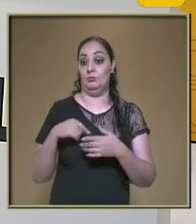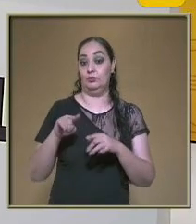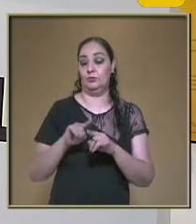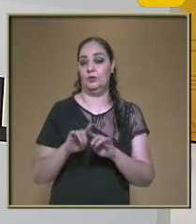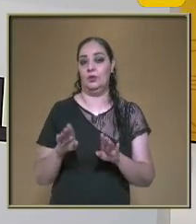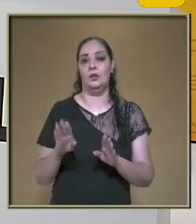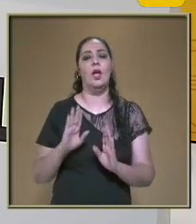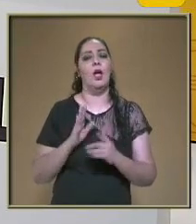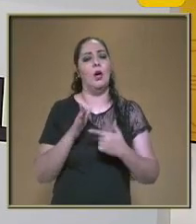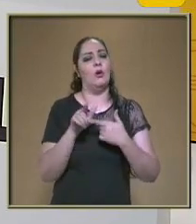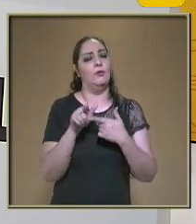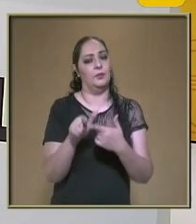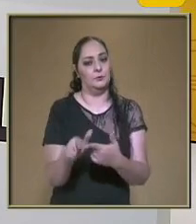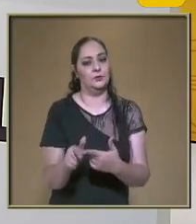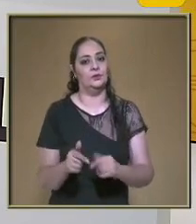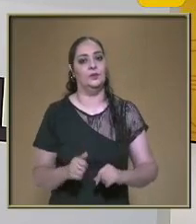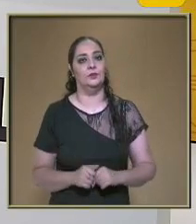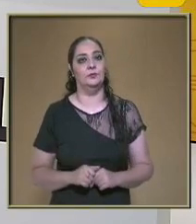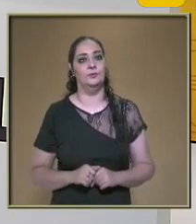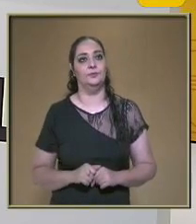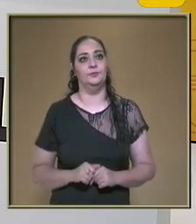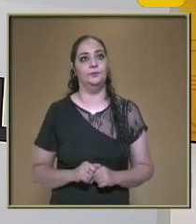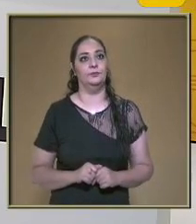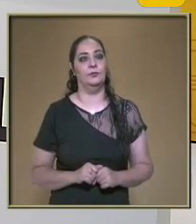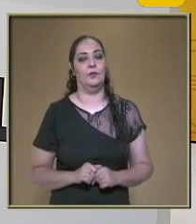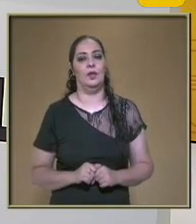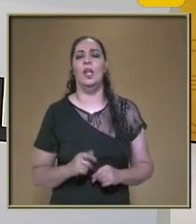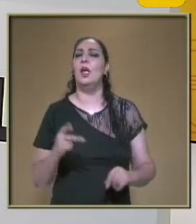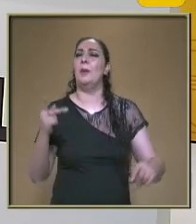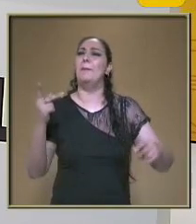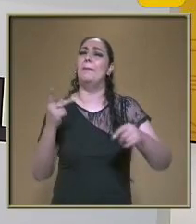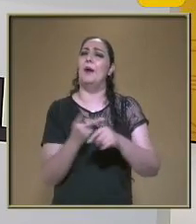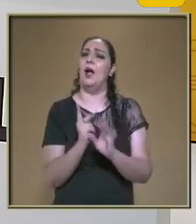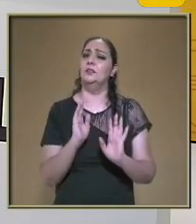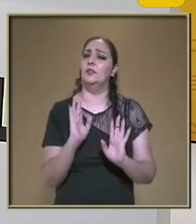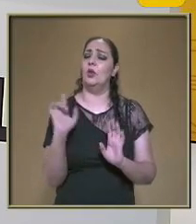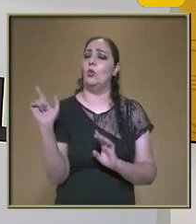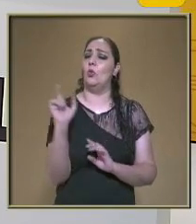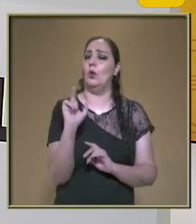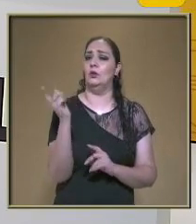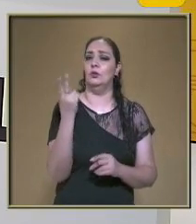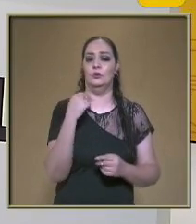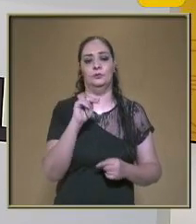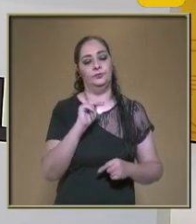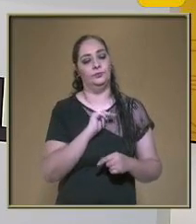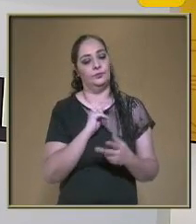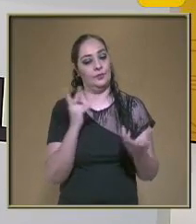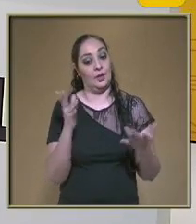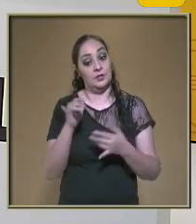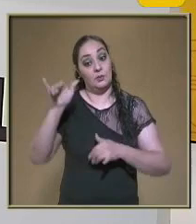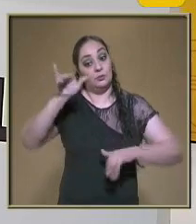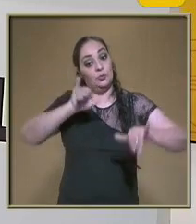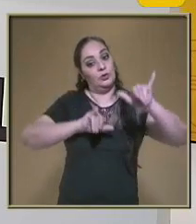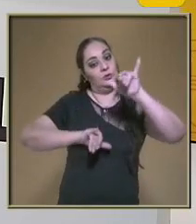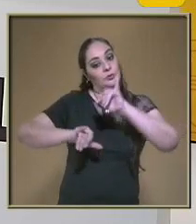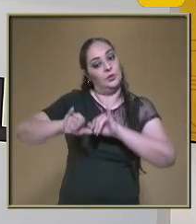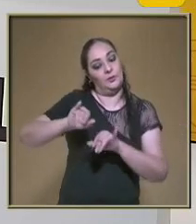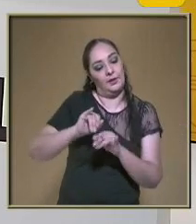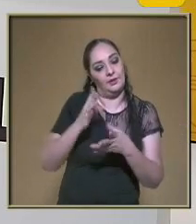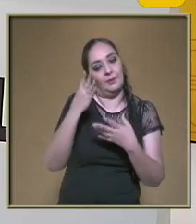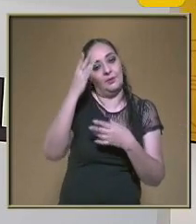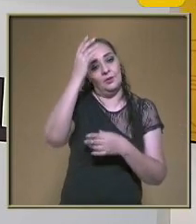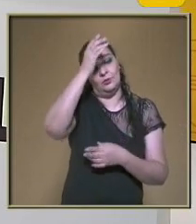And let's continue. Okay, what happens when we are doing an experiment, a